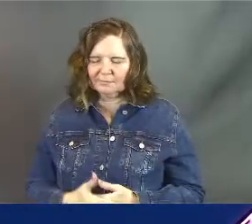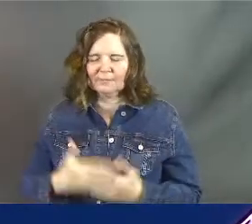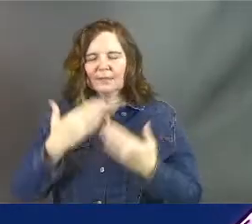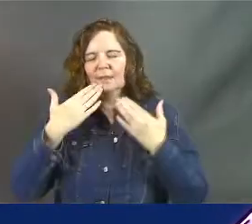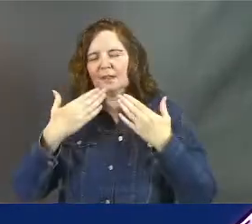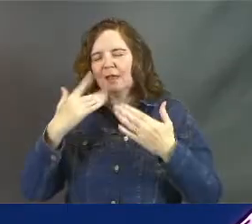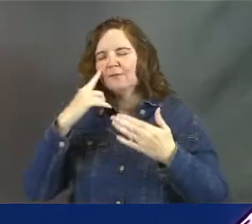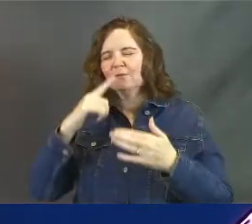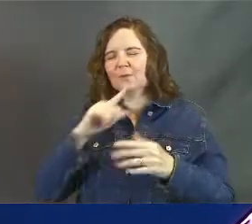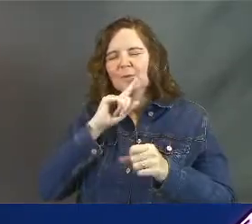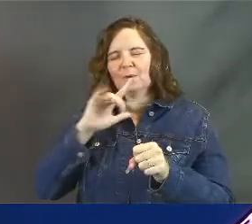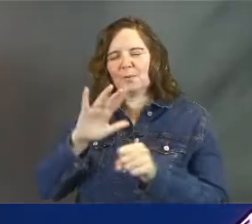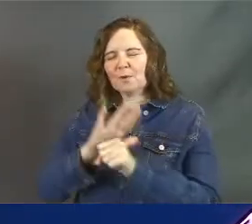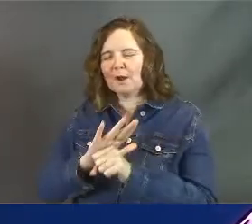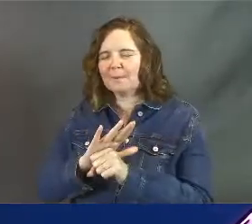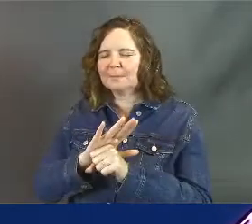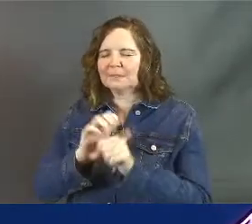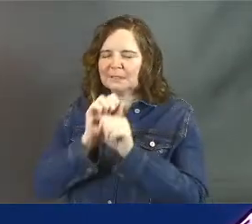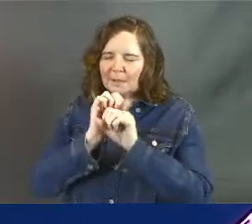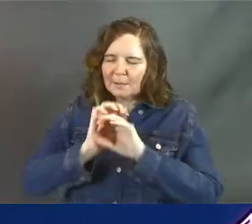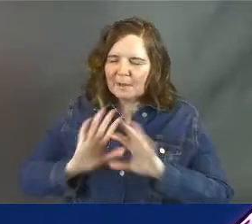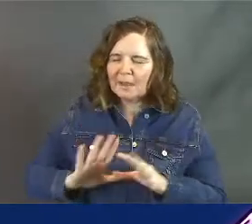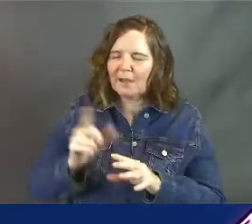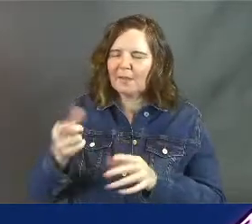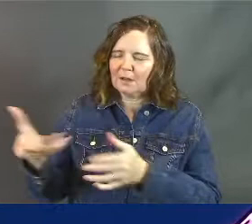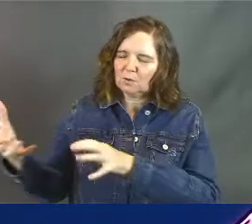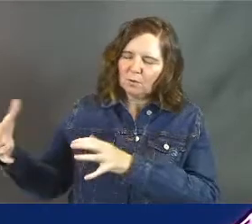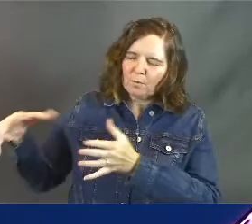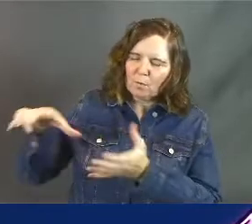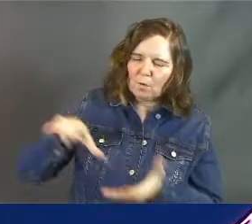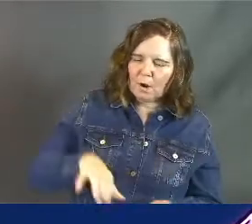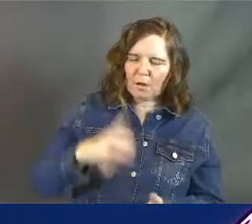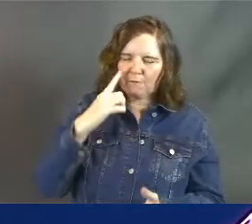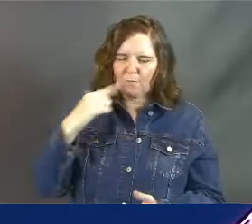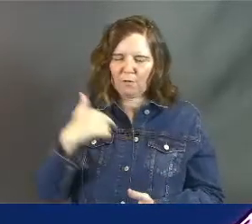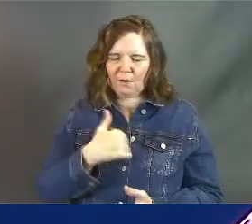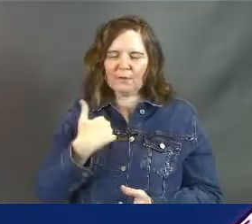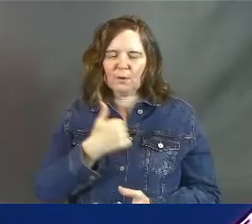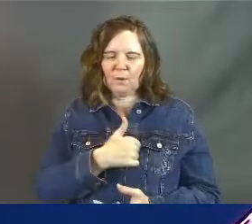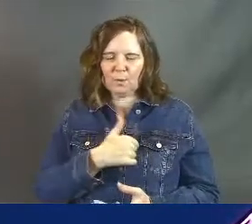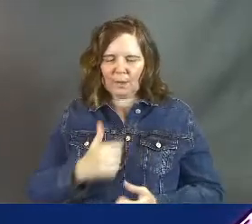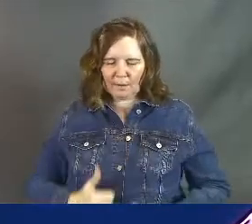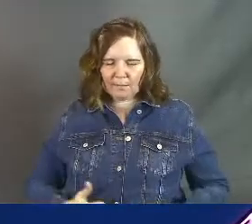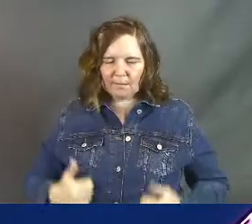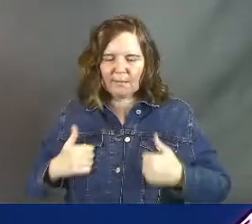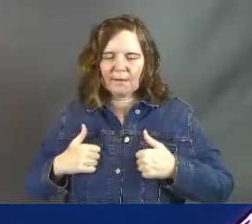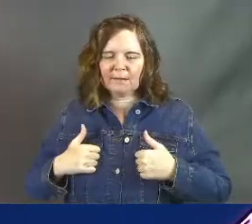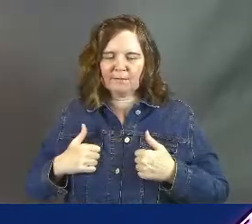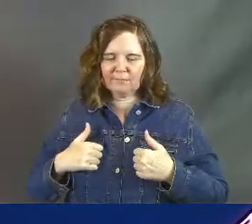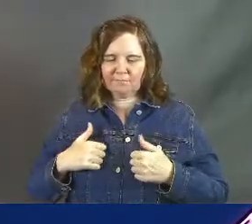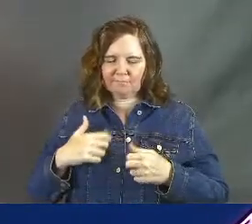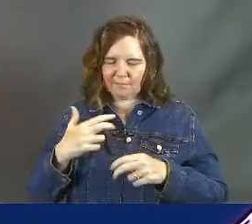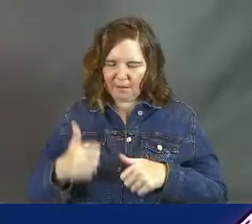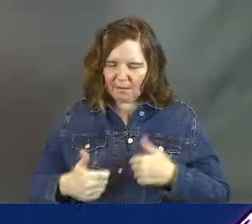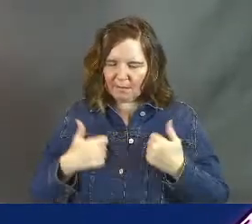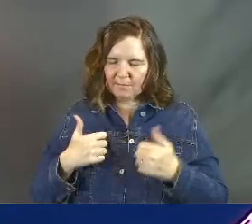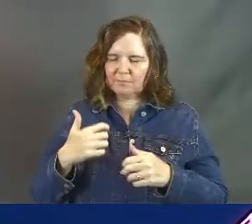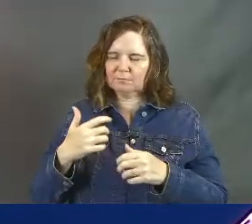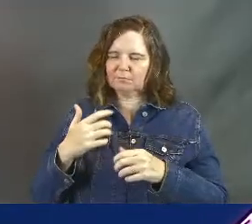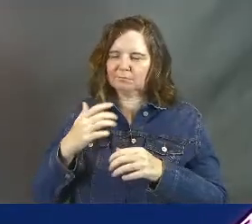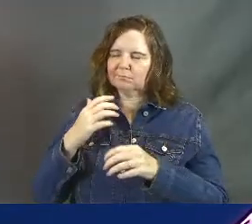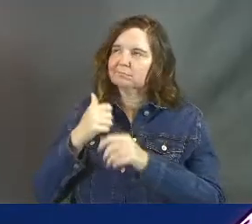I'm thankful for the promises and the blessings that you've poured out for us. God, that we get to live our lives in and live our lives